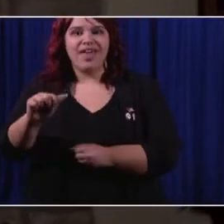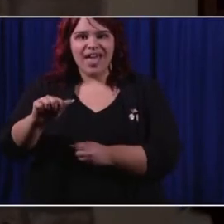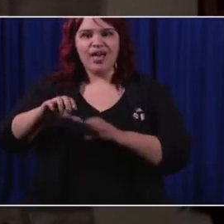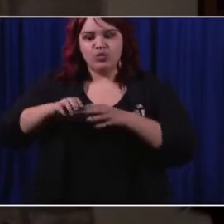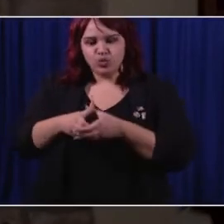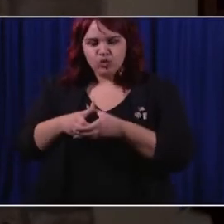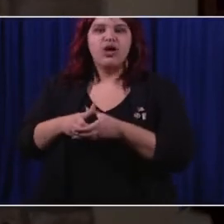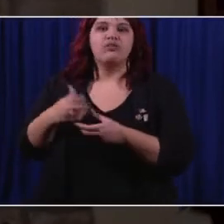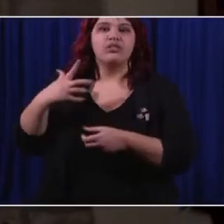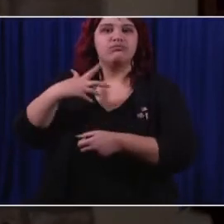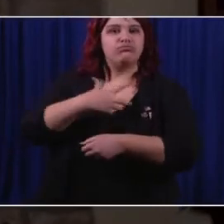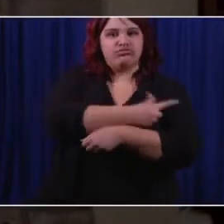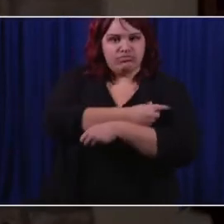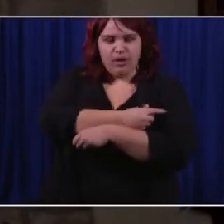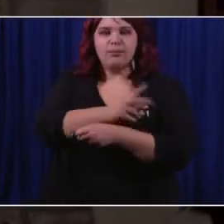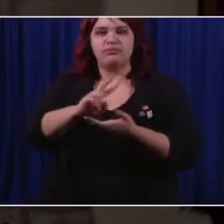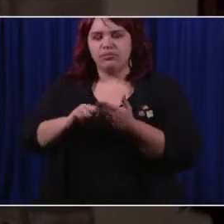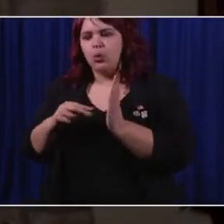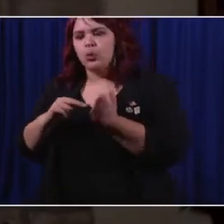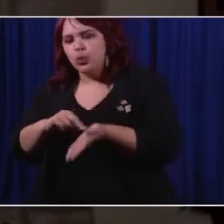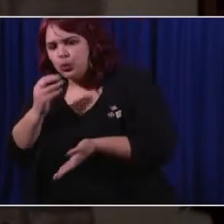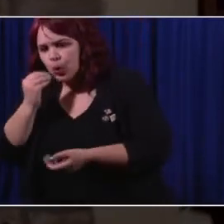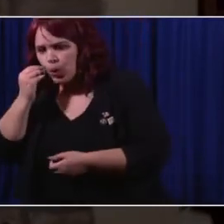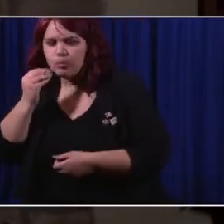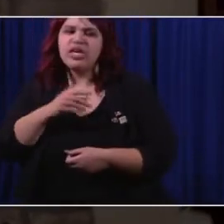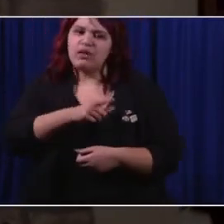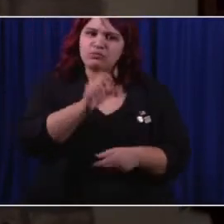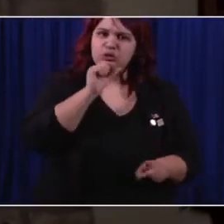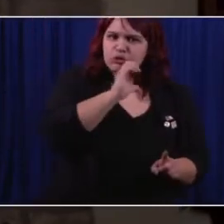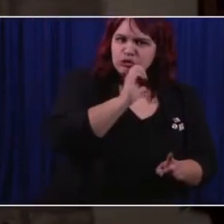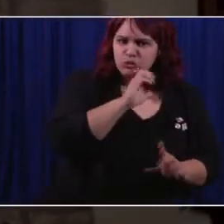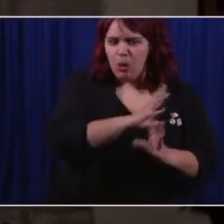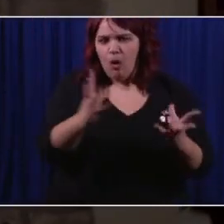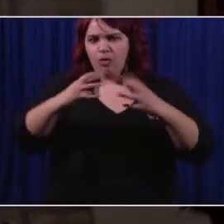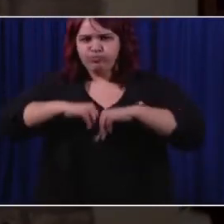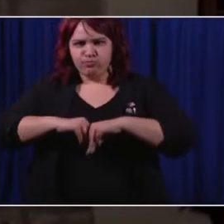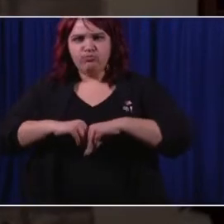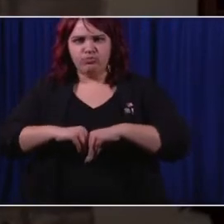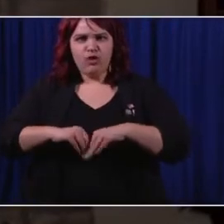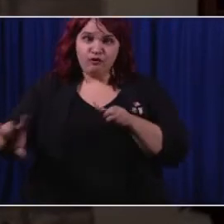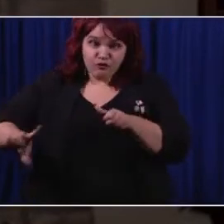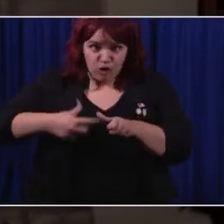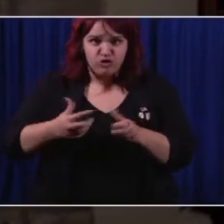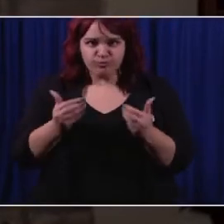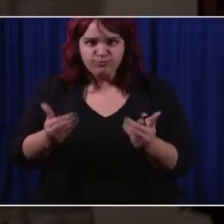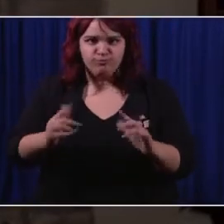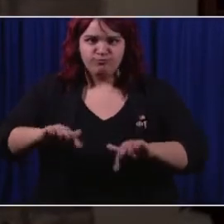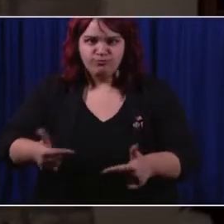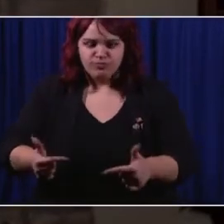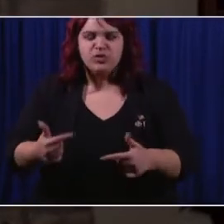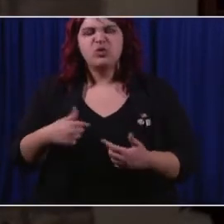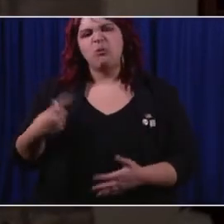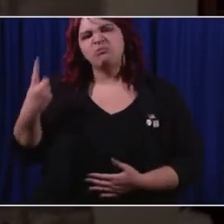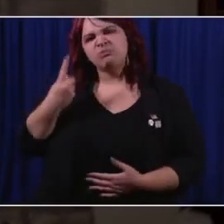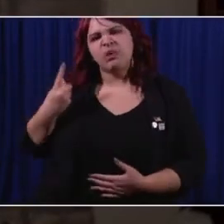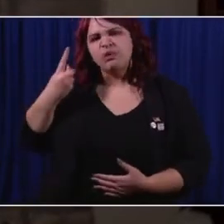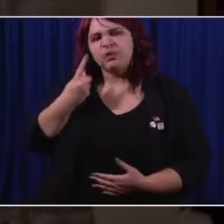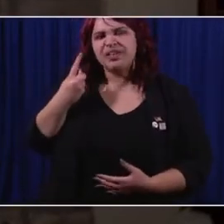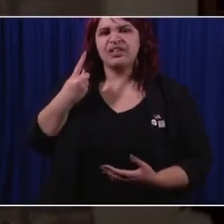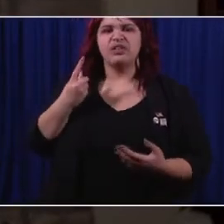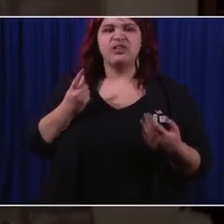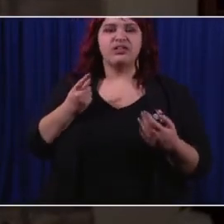know congregate care facilities are included in the state's vaccine guidance for the phase, but so I'm just really wondering, when you're speaking